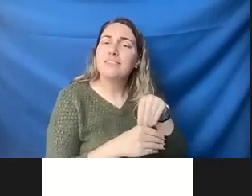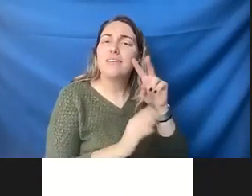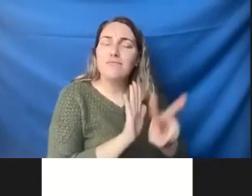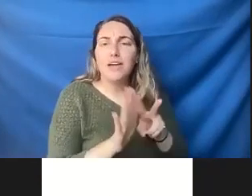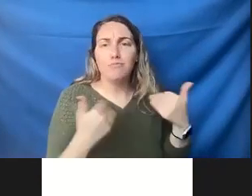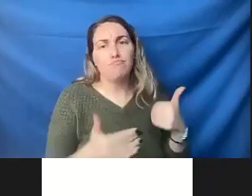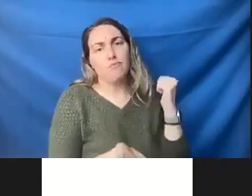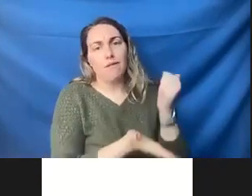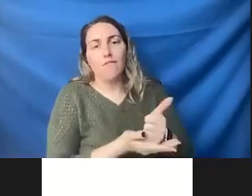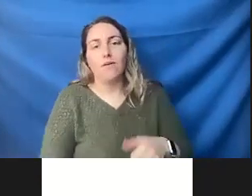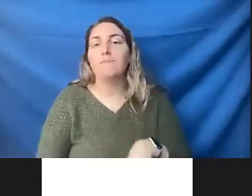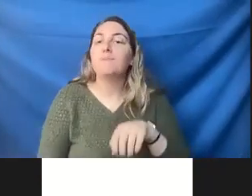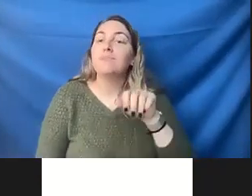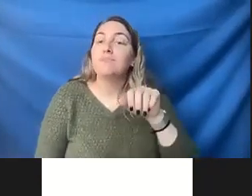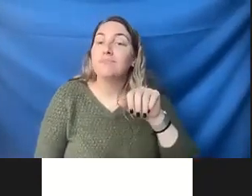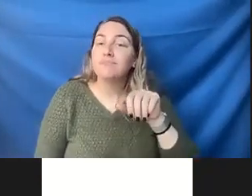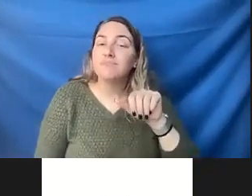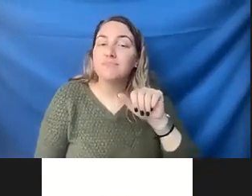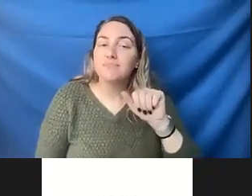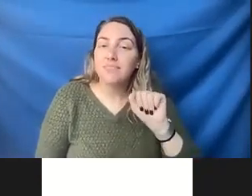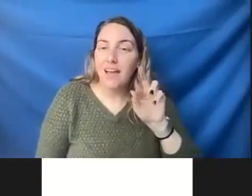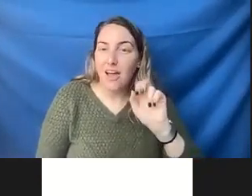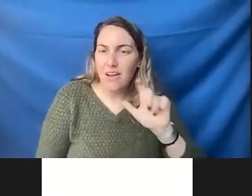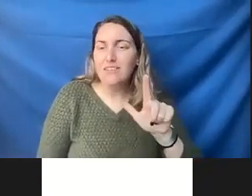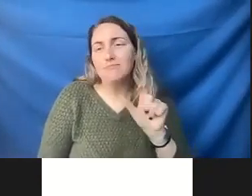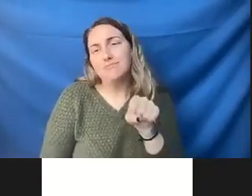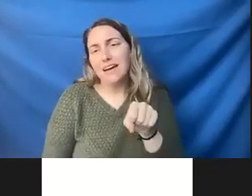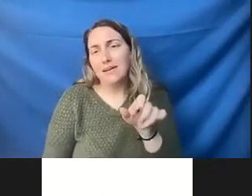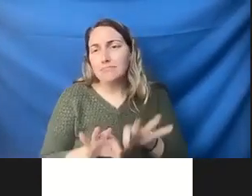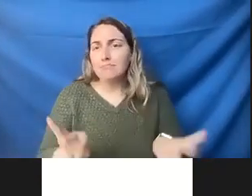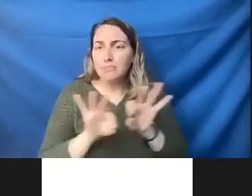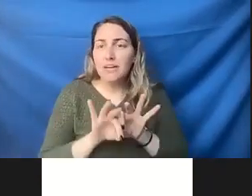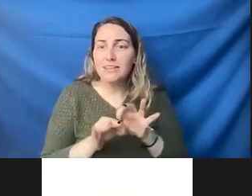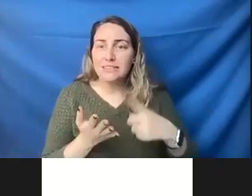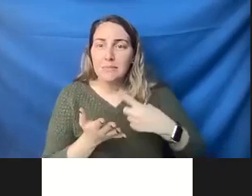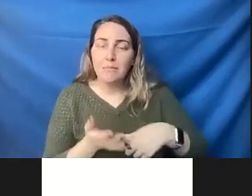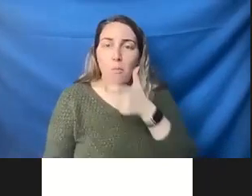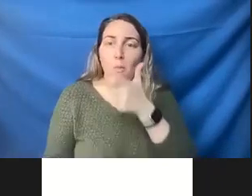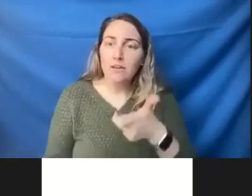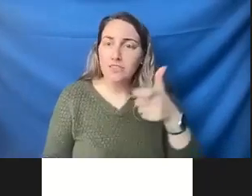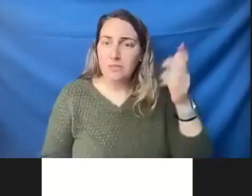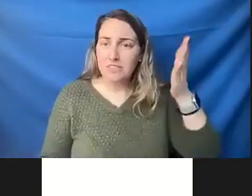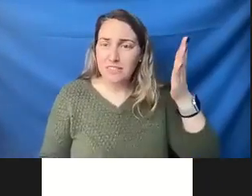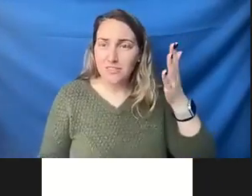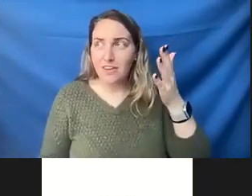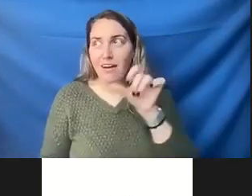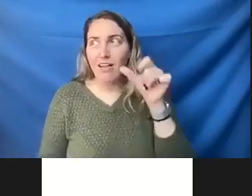reiterate for people, because sometimes we're thinking of other things as we're going through a presentation.